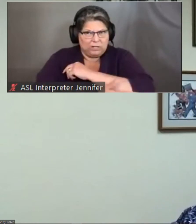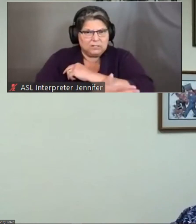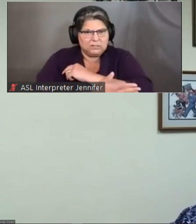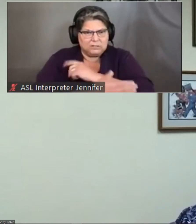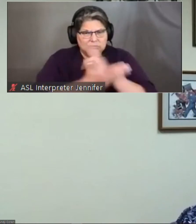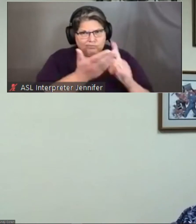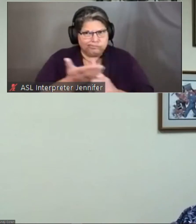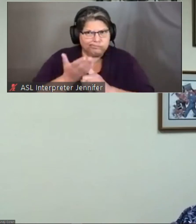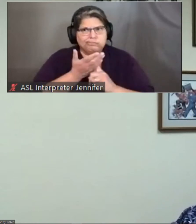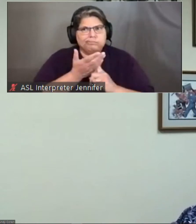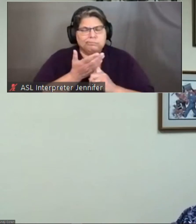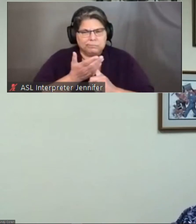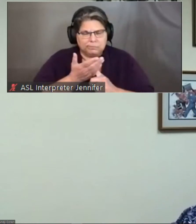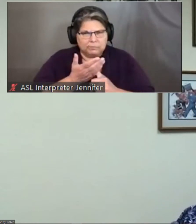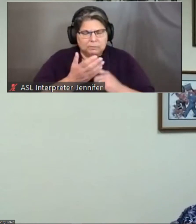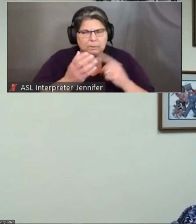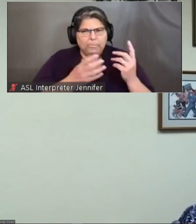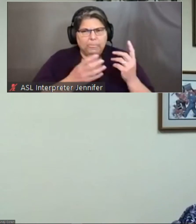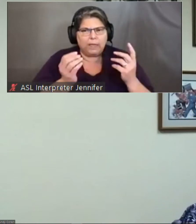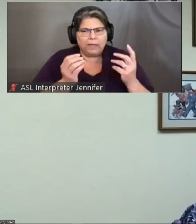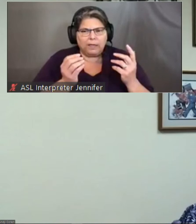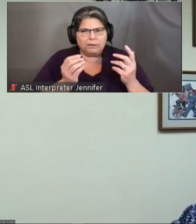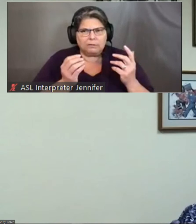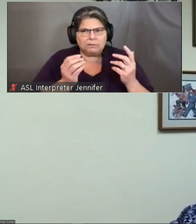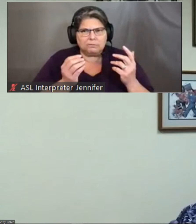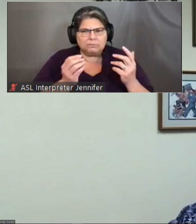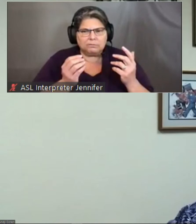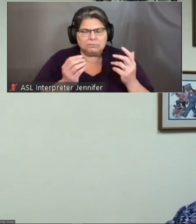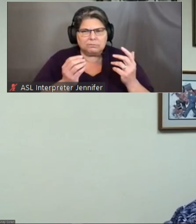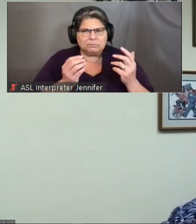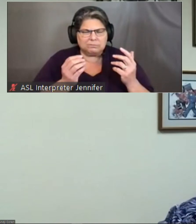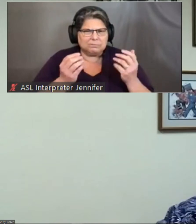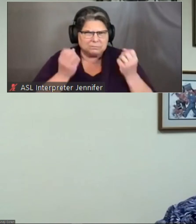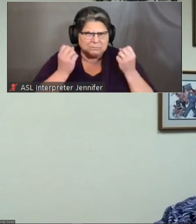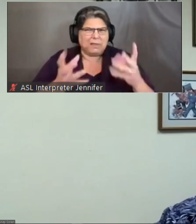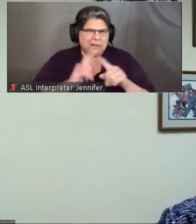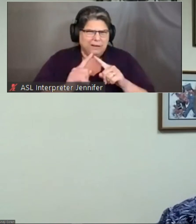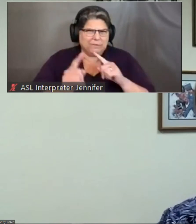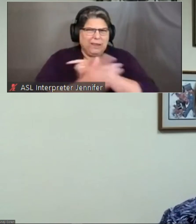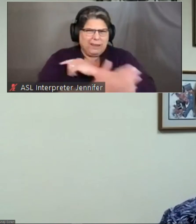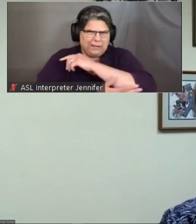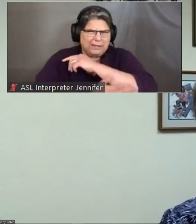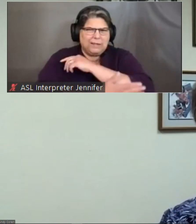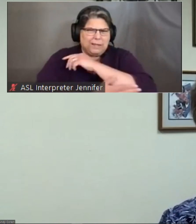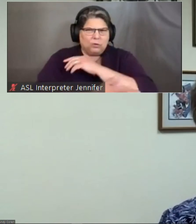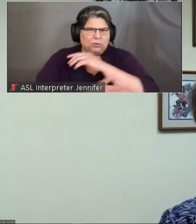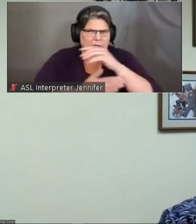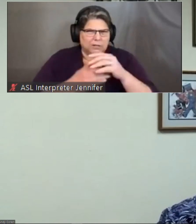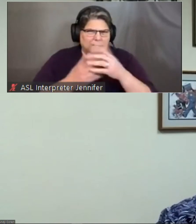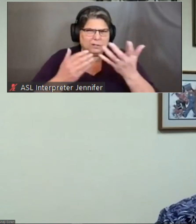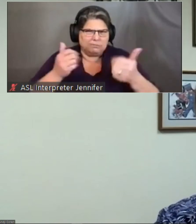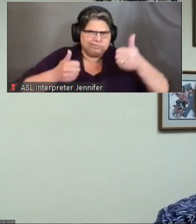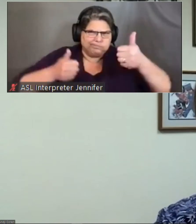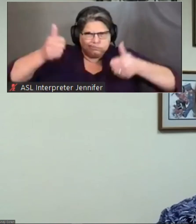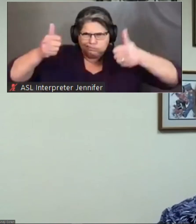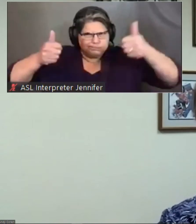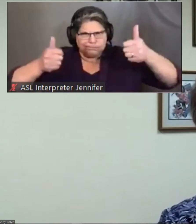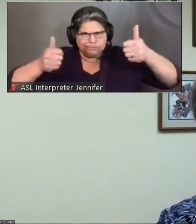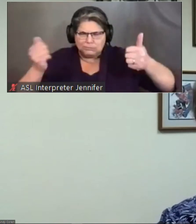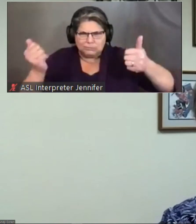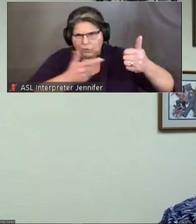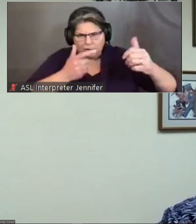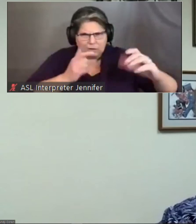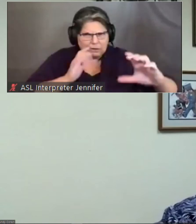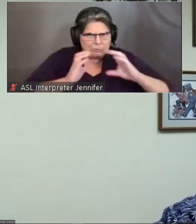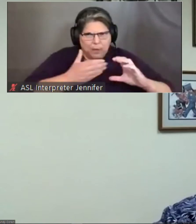and the multi-county entities to report better, and finding that the platforms that the